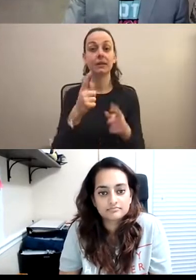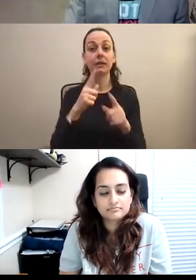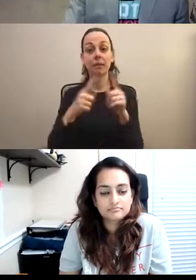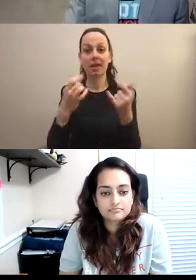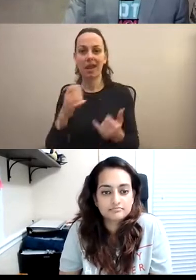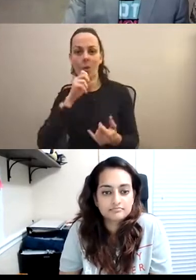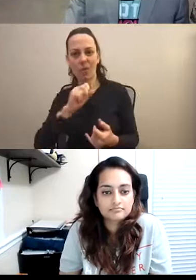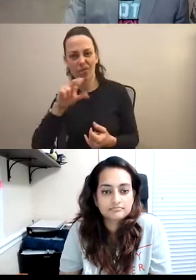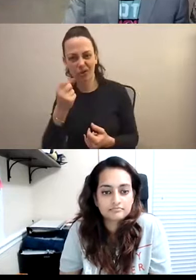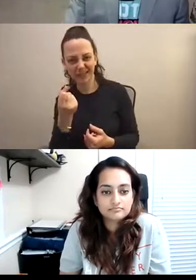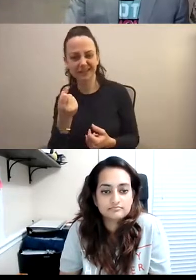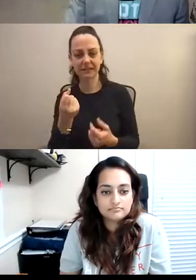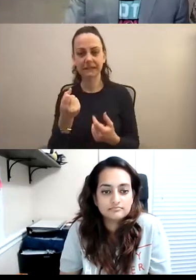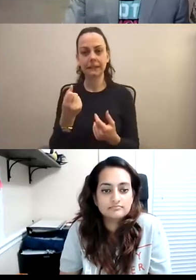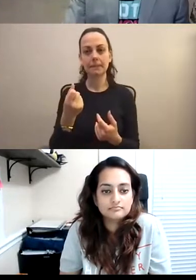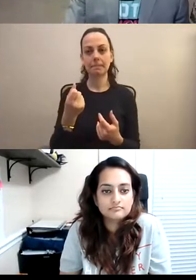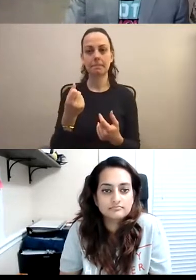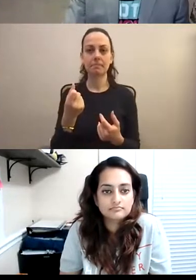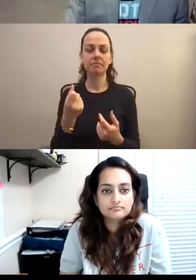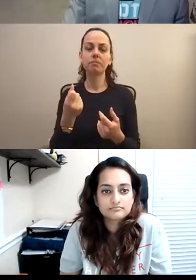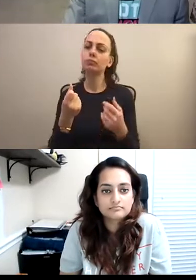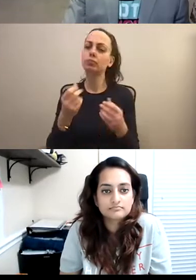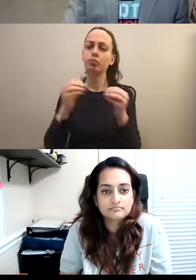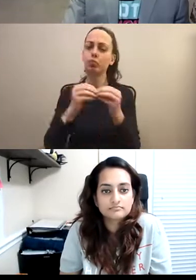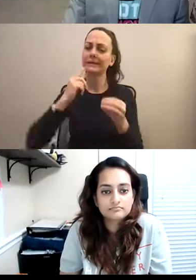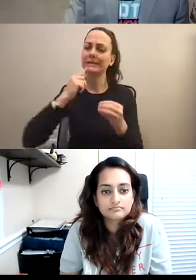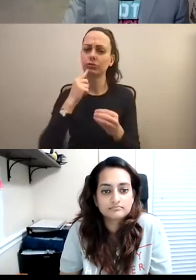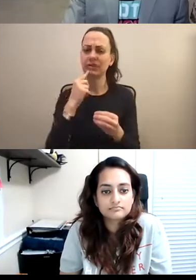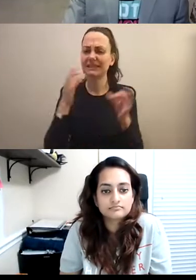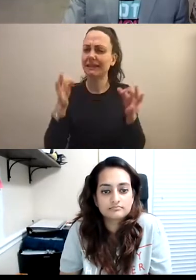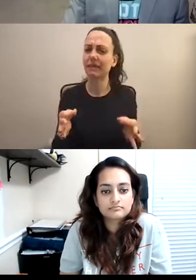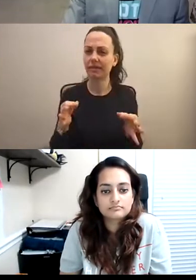30s now, I'm taking it much more serious for sure.